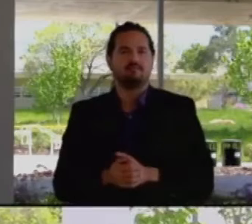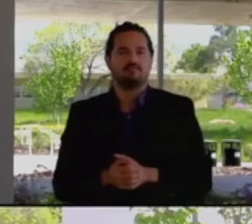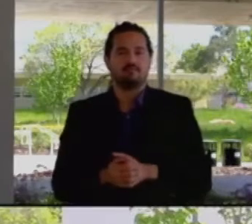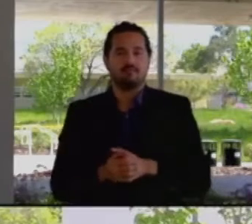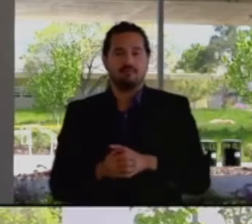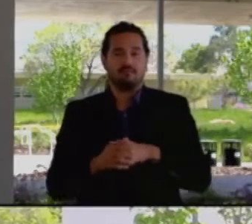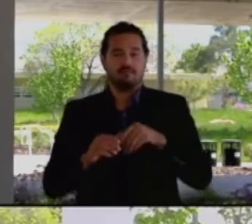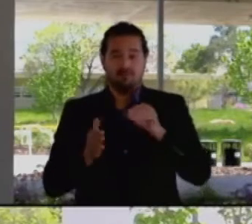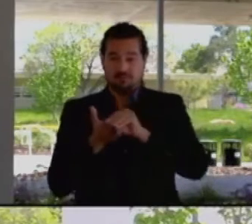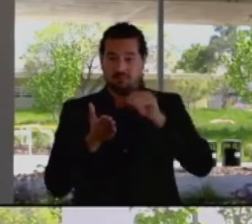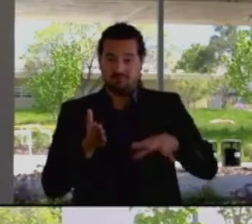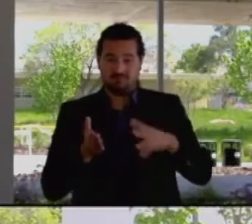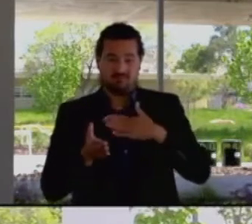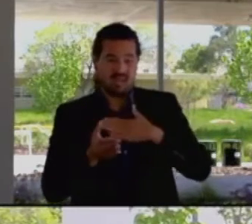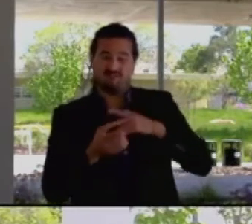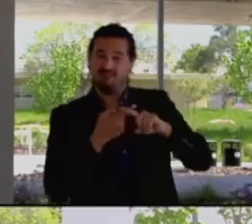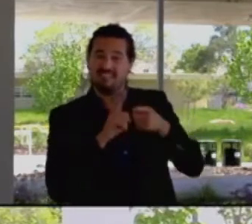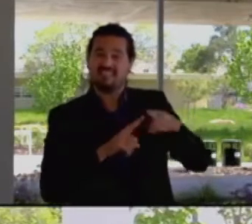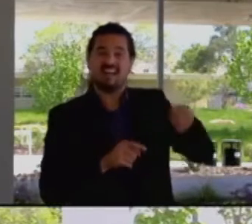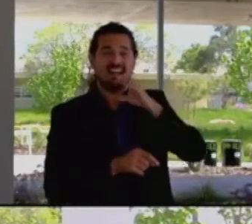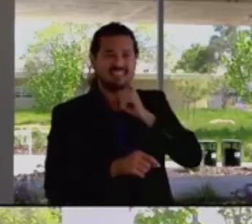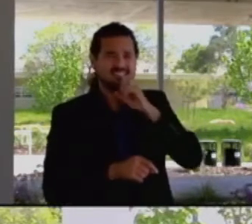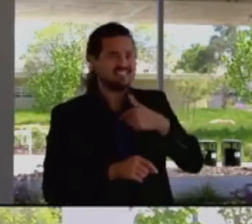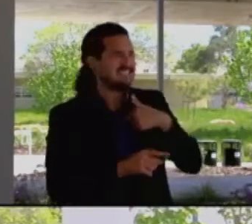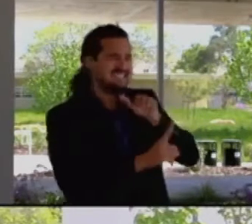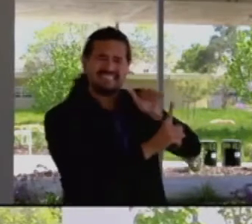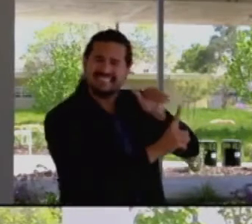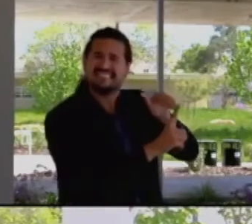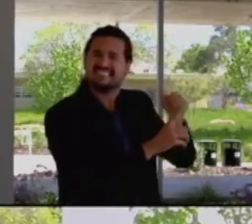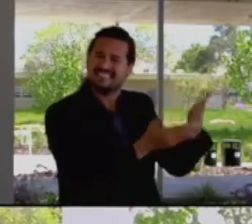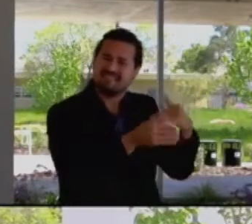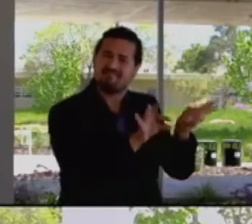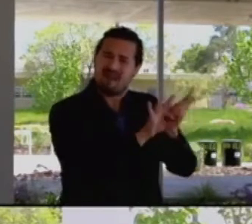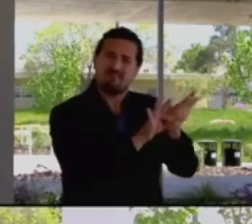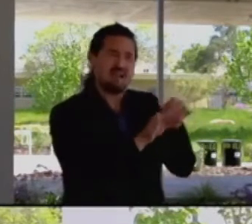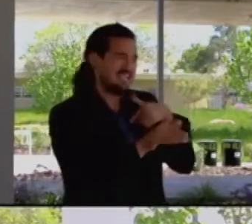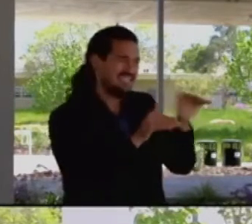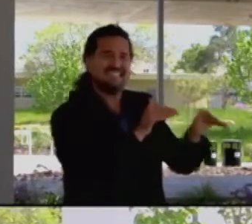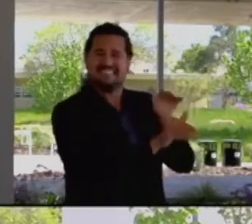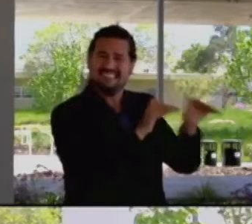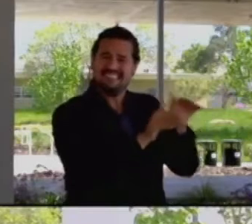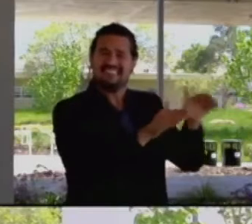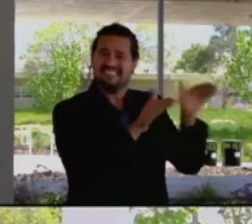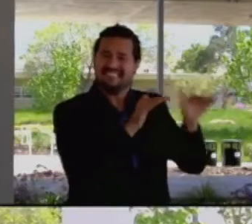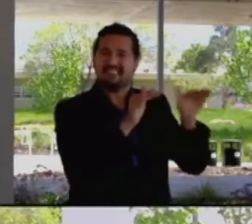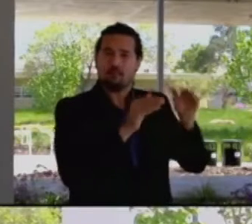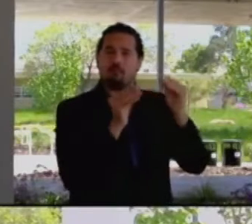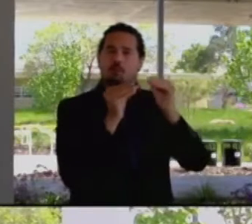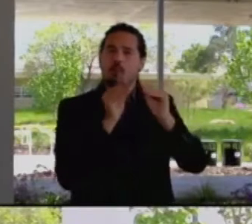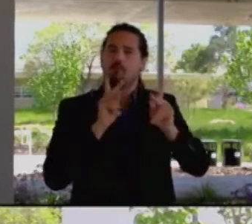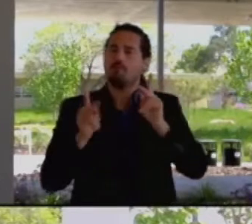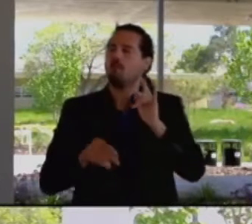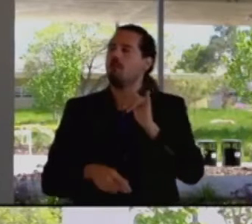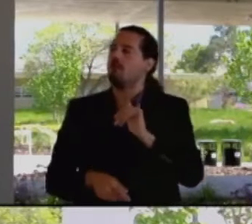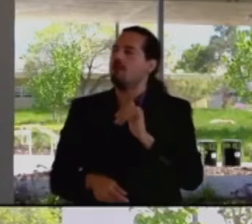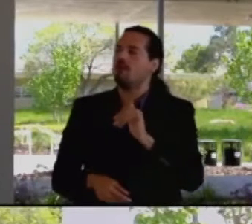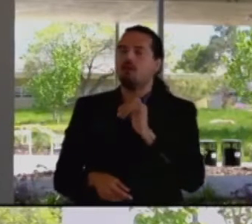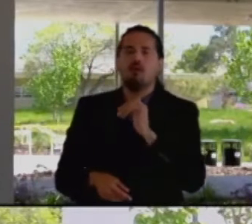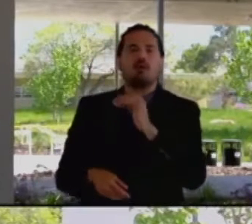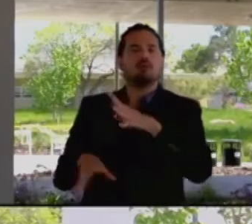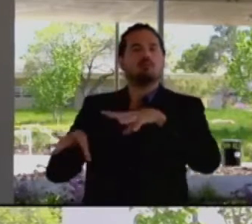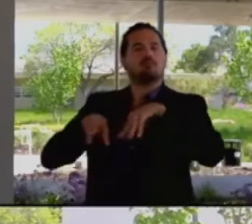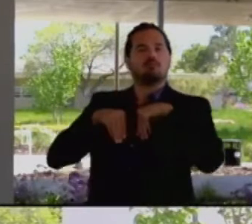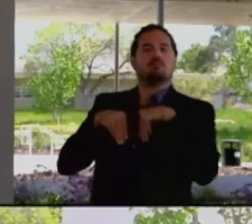the vaccine and how it is important, I believe that more people will be able to get it. Yeah, as a follow-up, what do you think the solution is if social media is saying